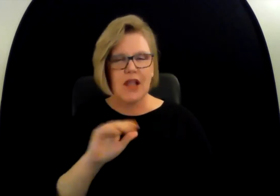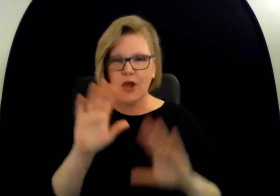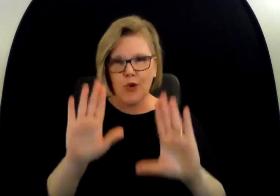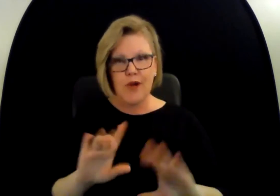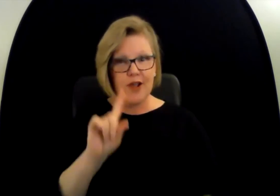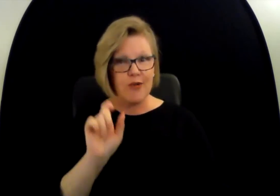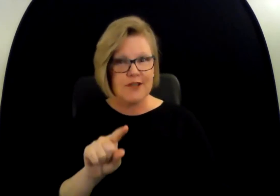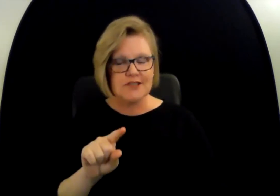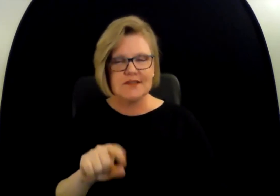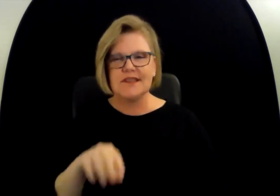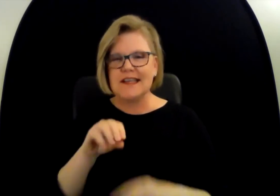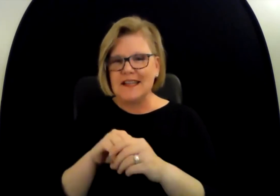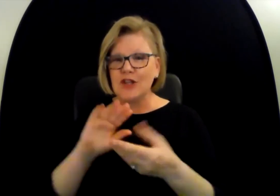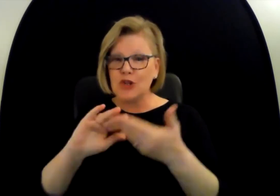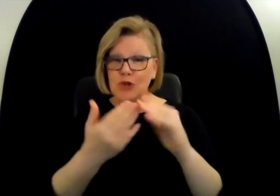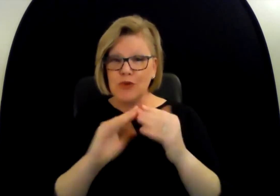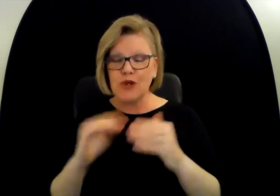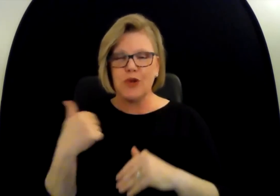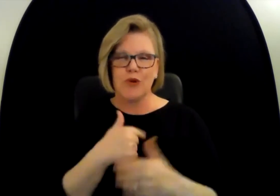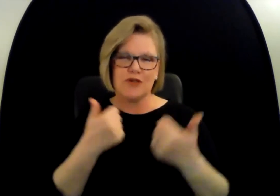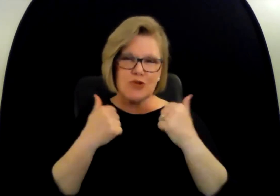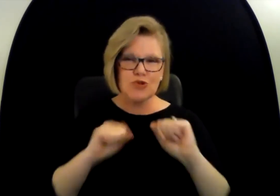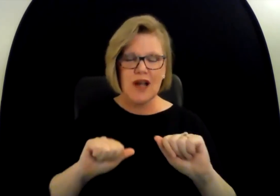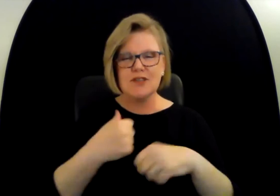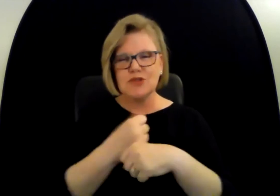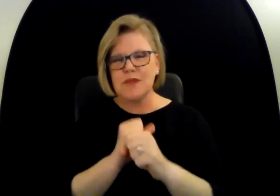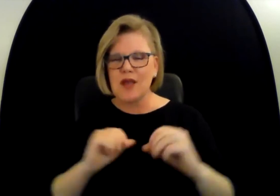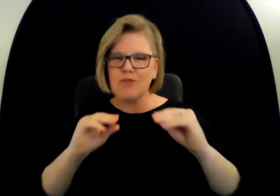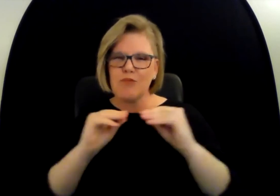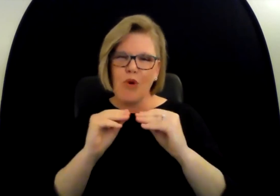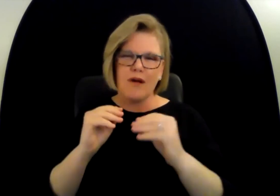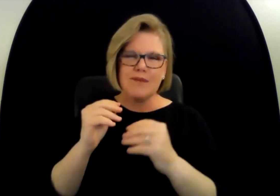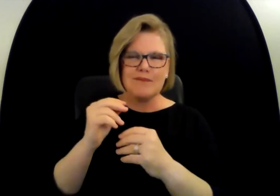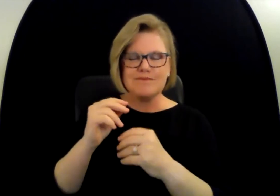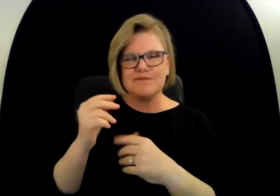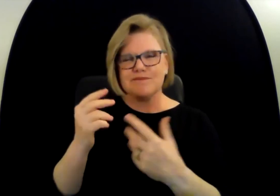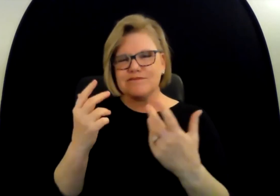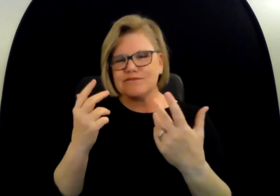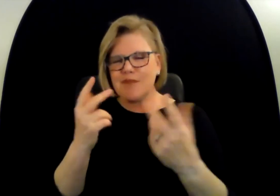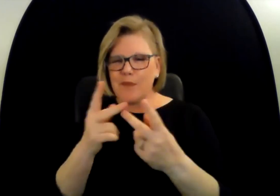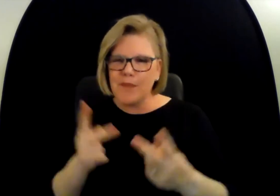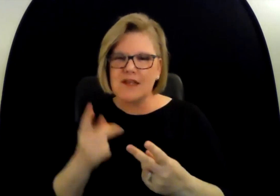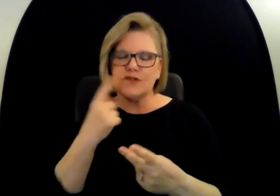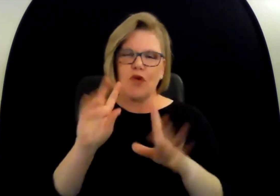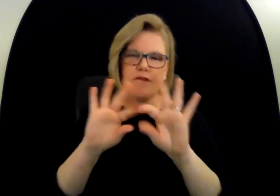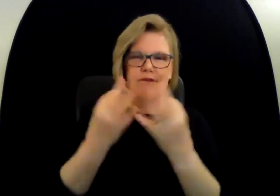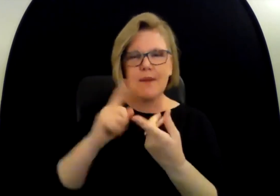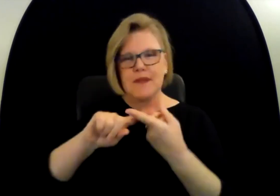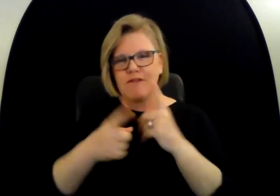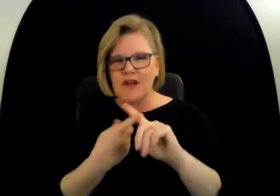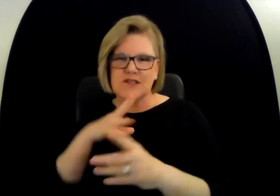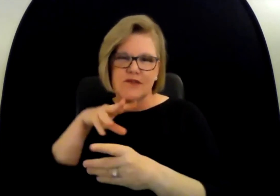In our community, we are trying to create more spaces for families and friends. There are